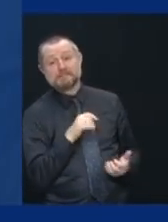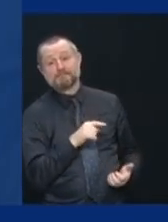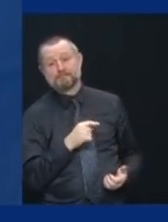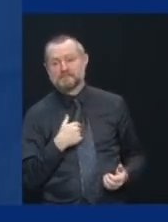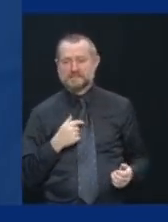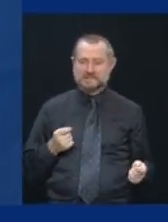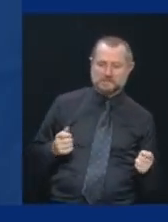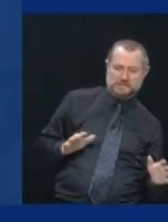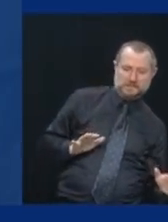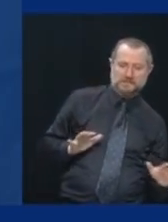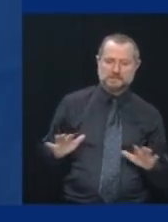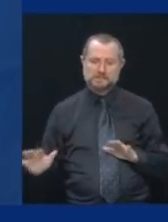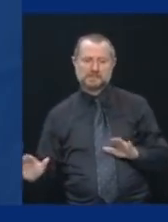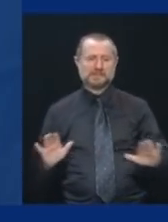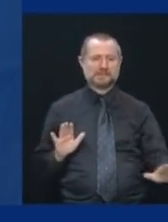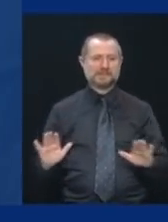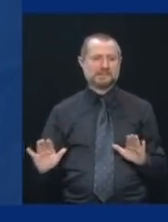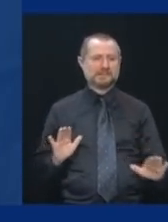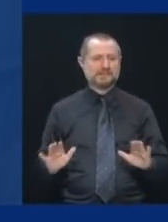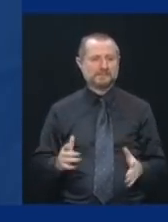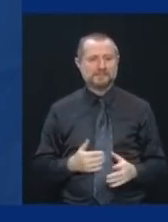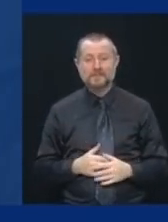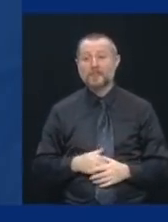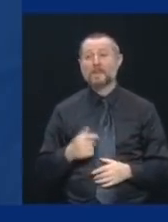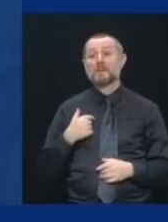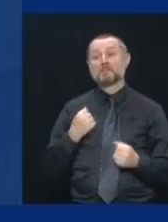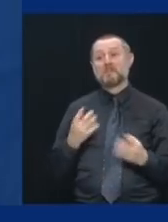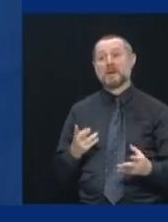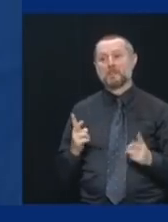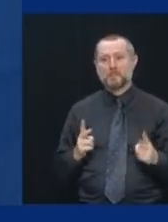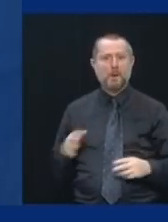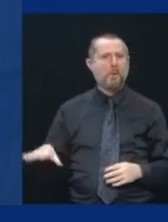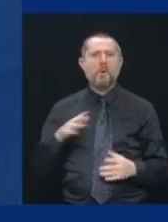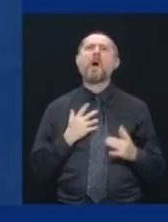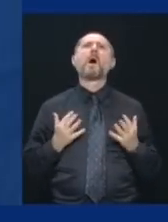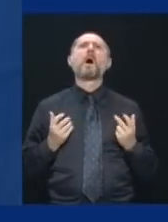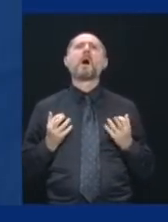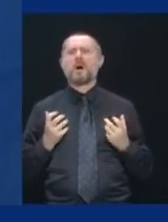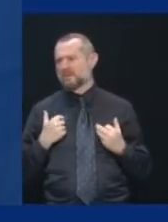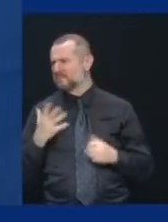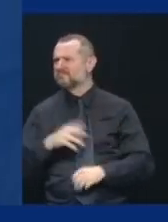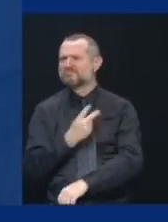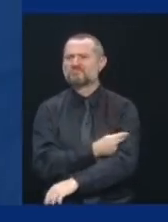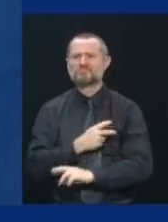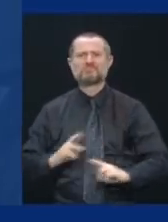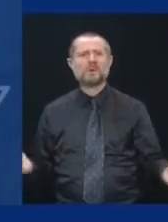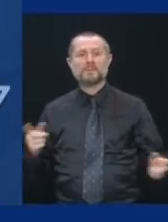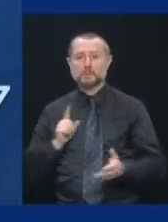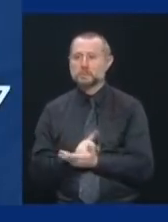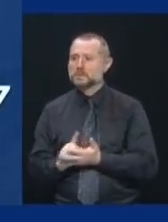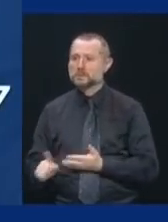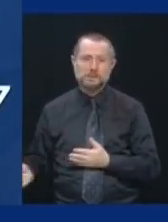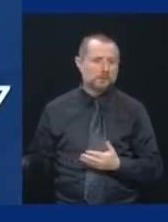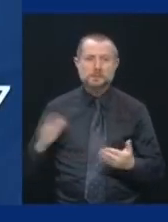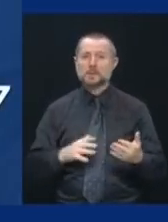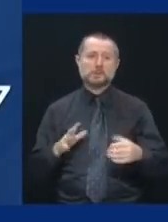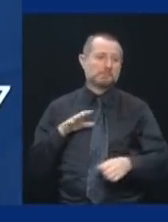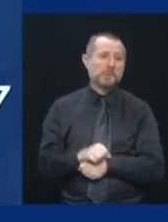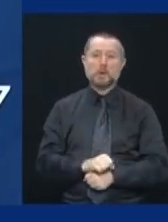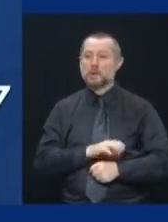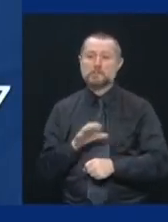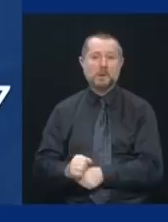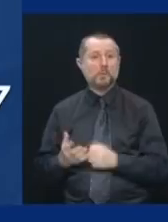facing. And that's why you have so many people chasing vaccines every week and vaccine appointments.